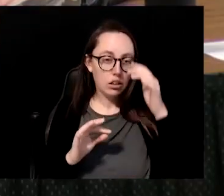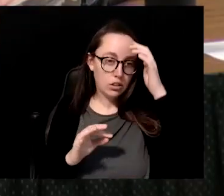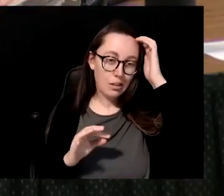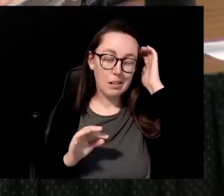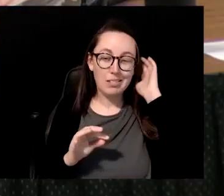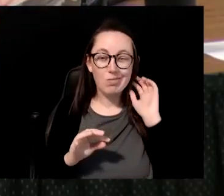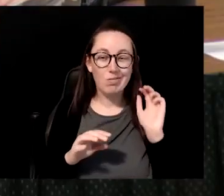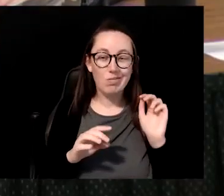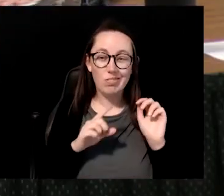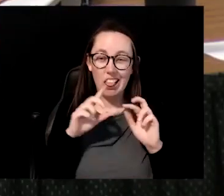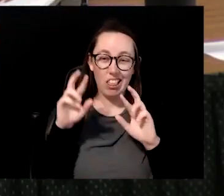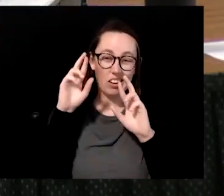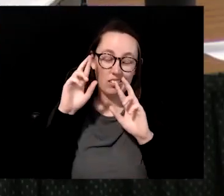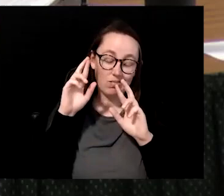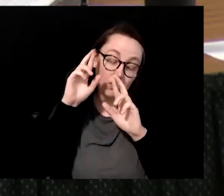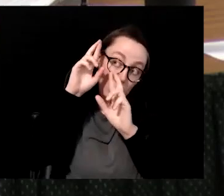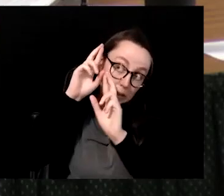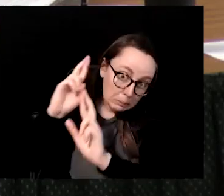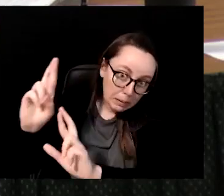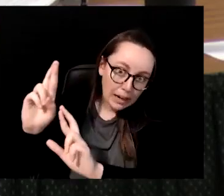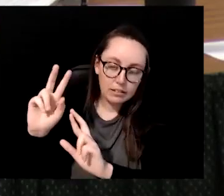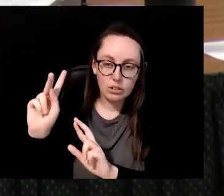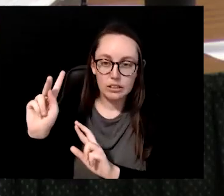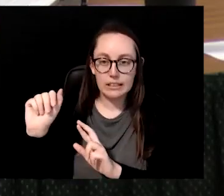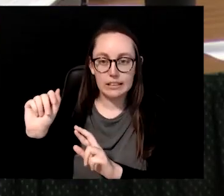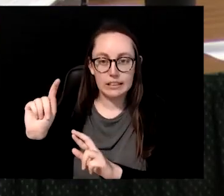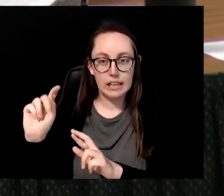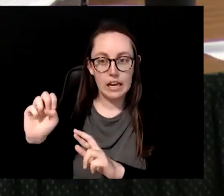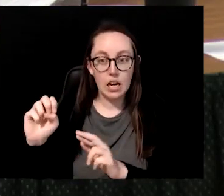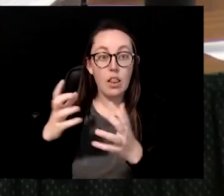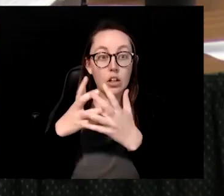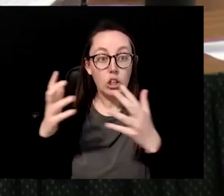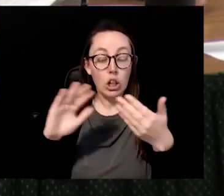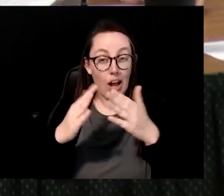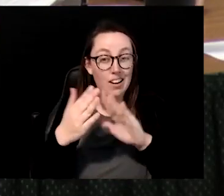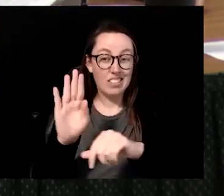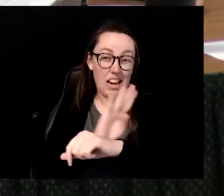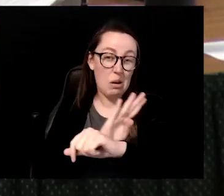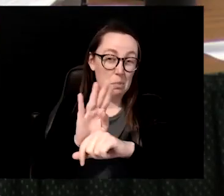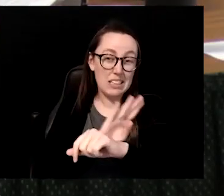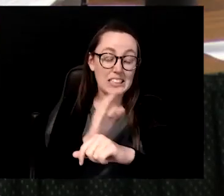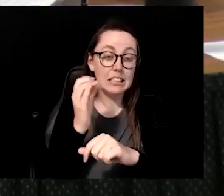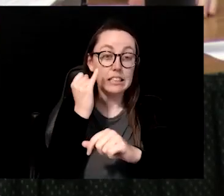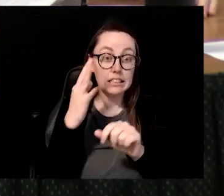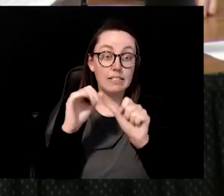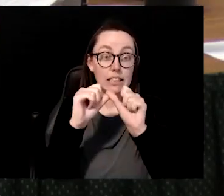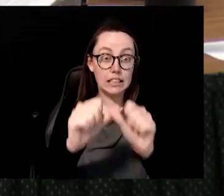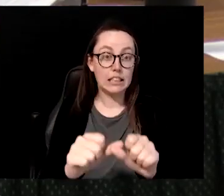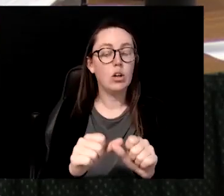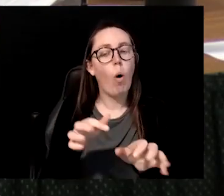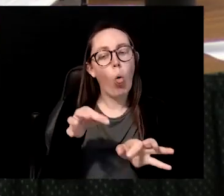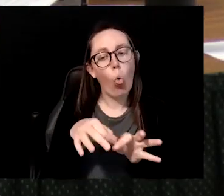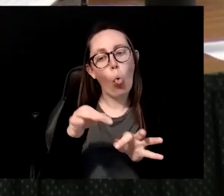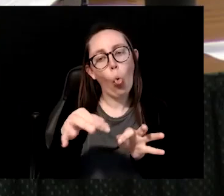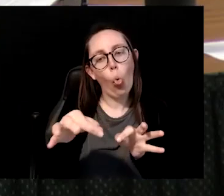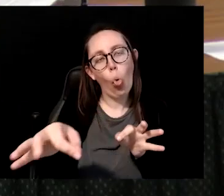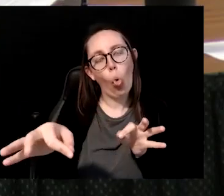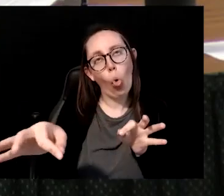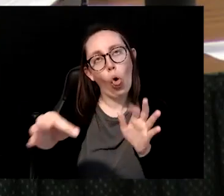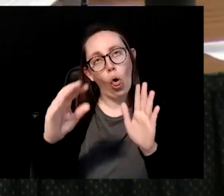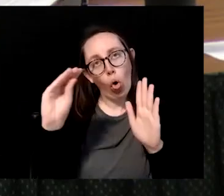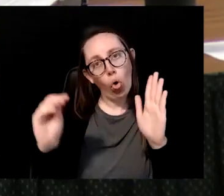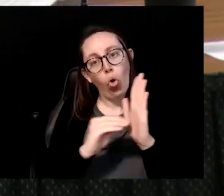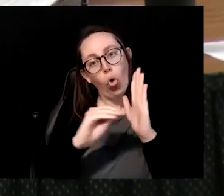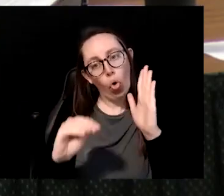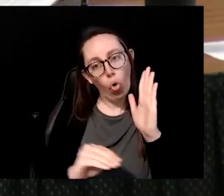business that I've been made aware of and if we stack up if we keep stacking up all of our agenda items out into the future it just gets harder and harder for